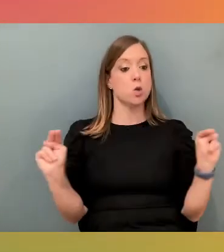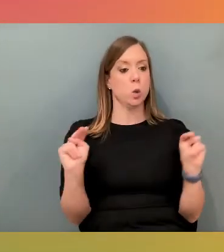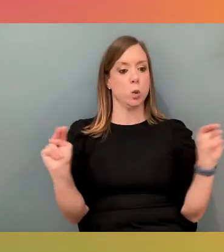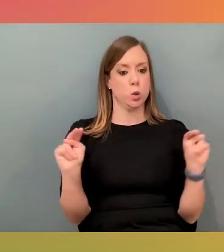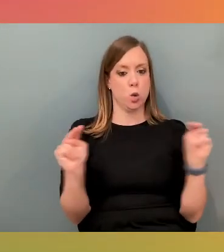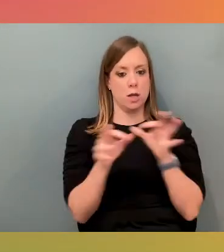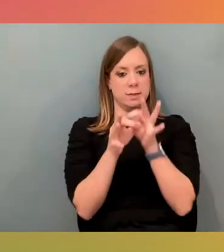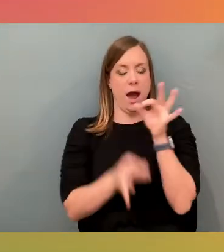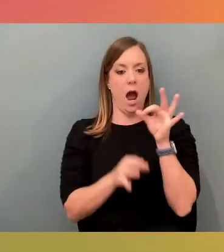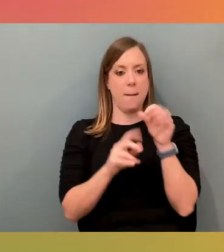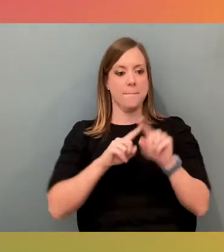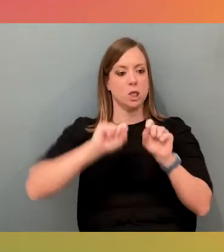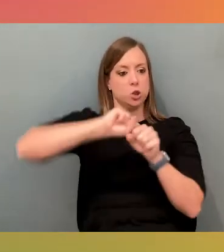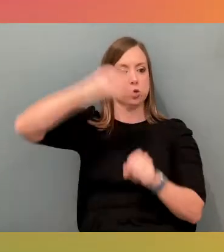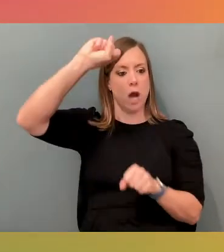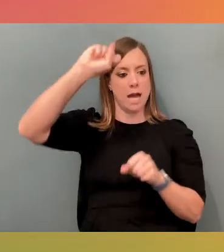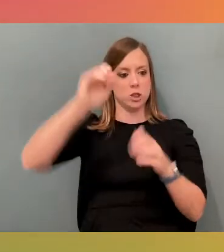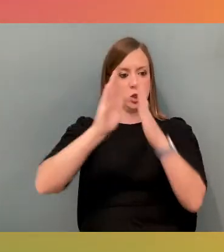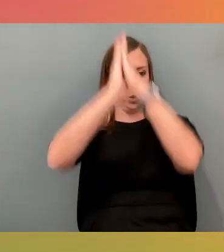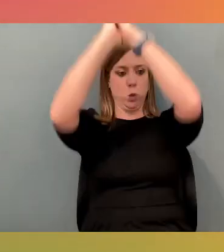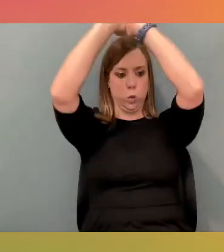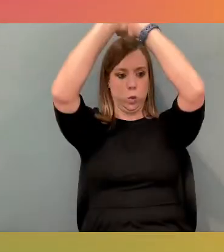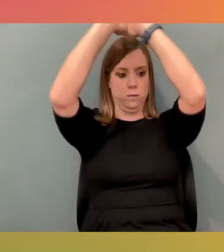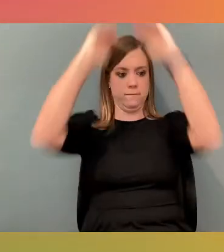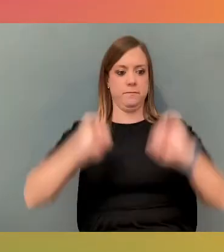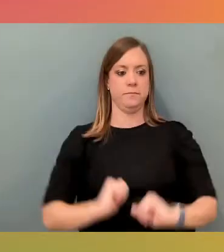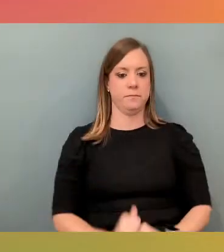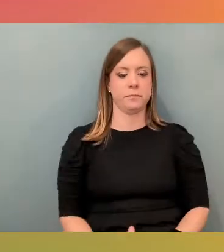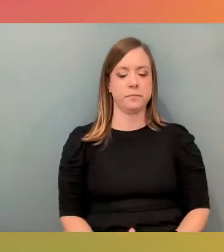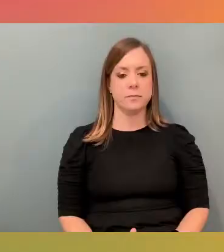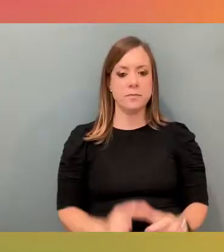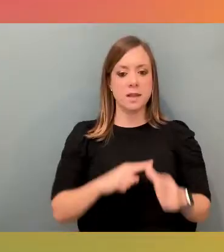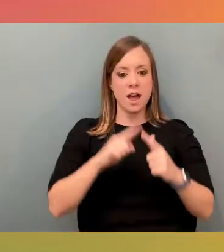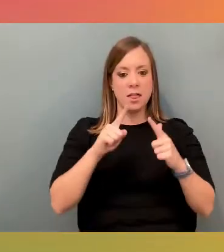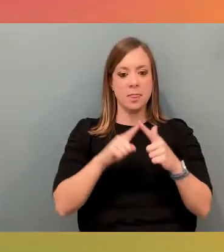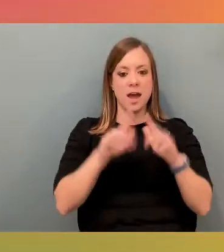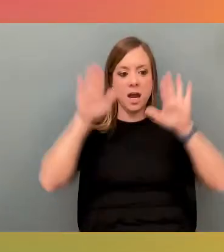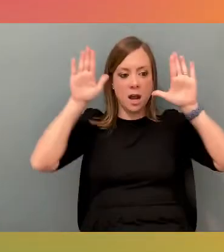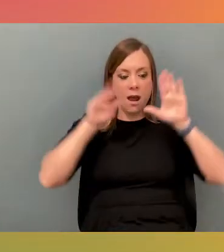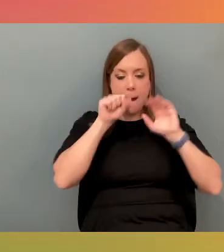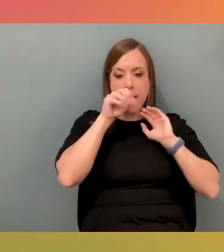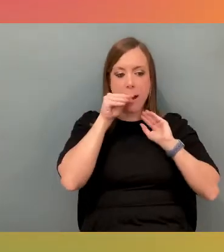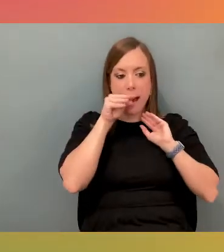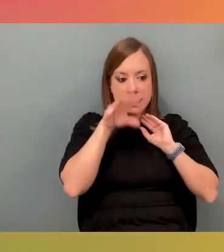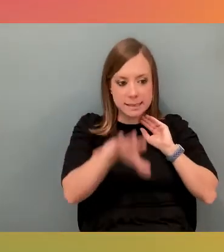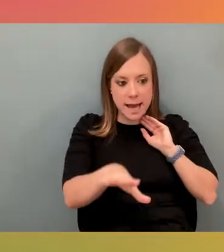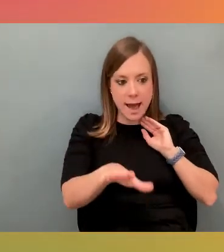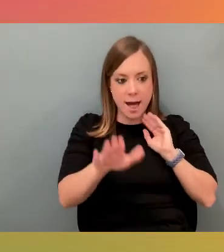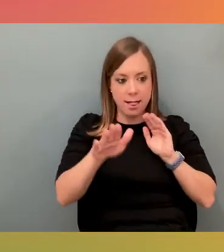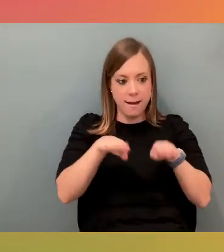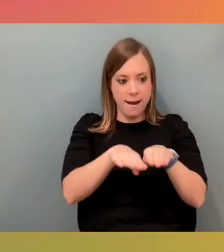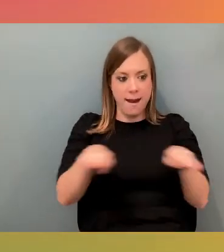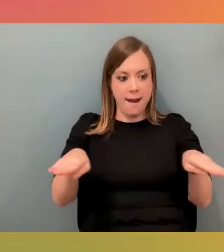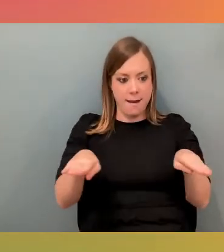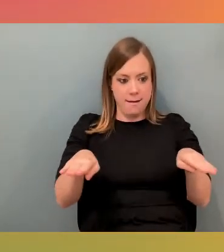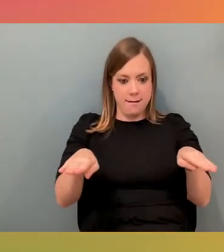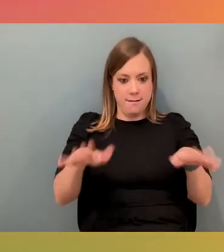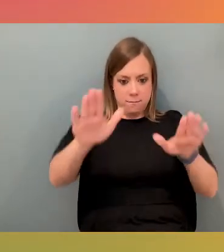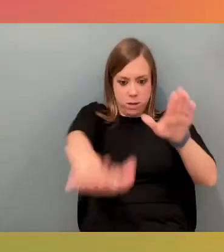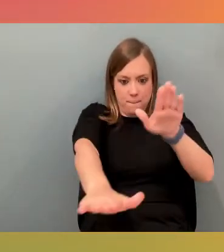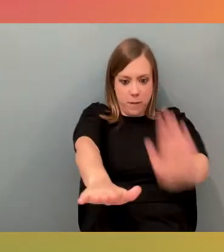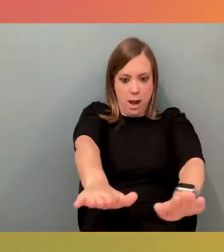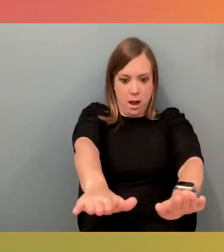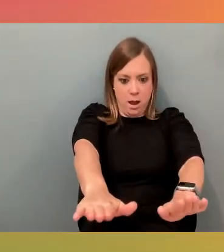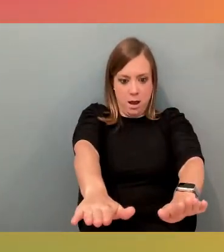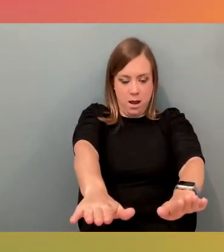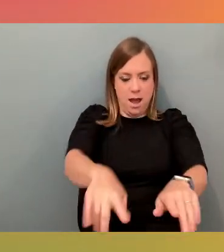stretching the shoulders. Inhale. And then exhale, lower the hands, straighten that front leg and make your way to an Ardha Hanumana half